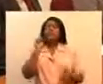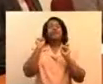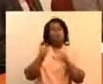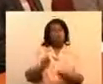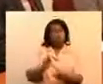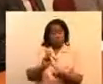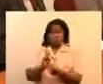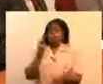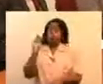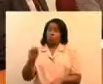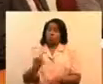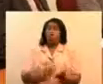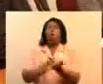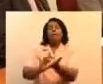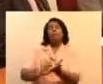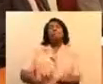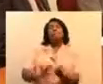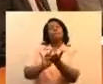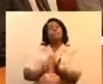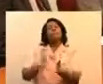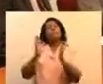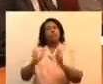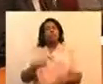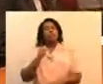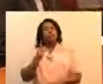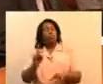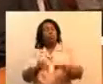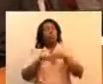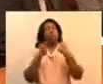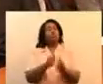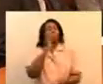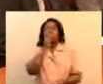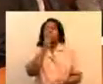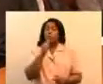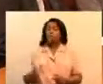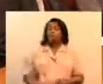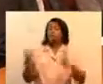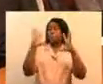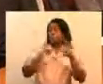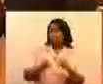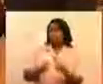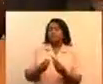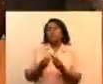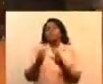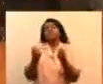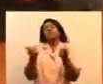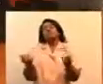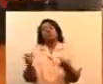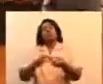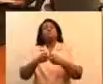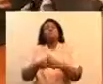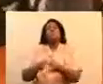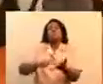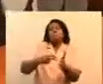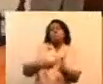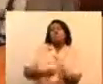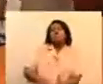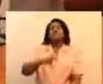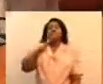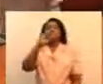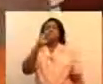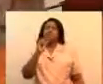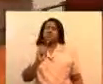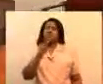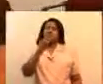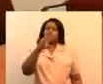is sometimes necessary for the mediator to hold a caucus with one of the parties. A caucus can be held at the